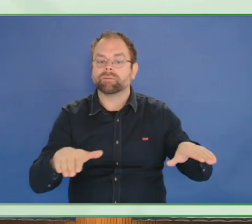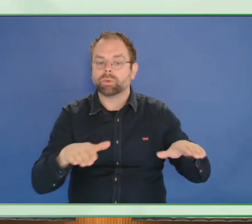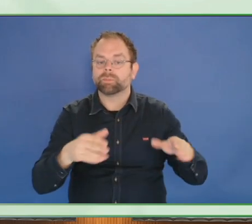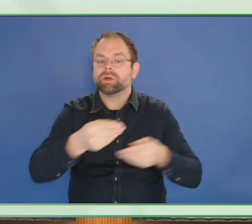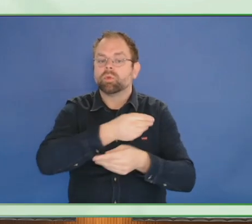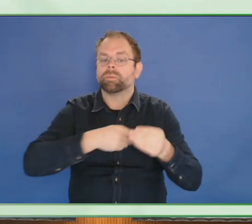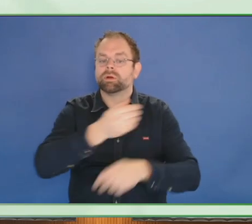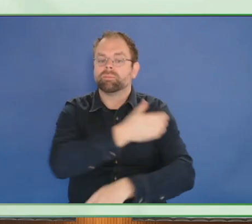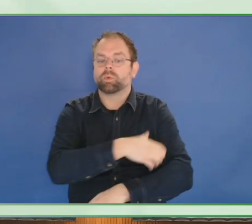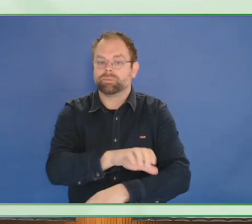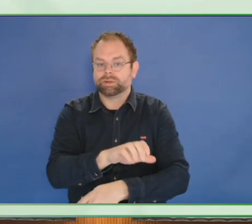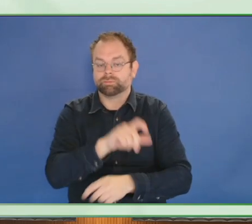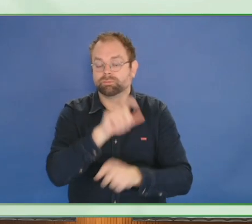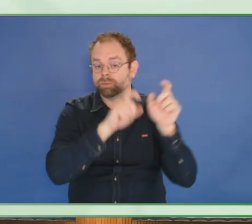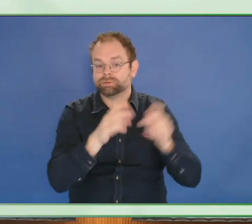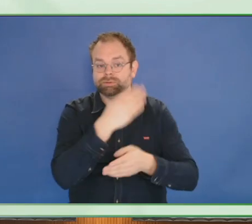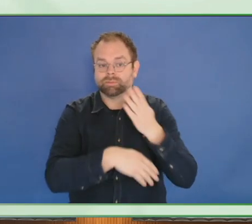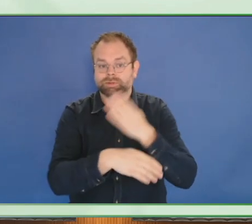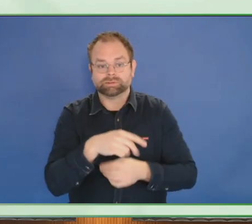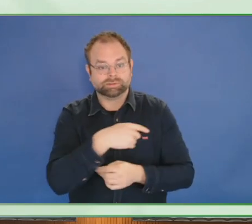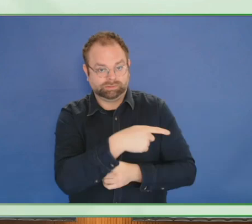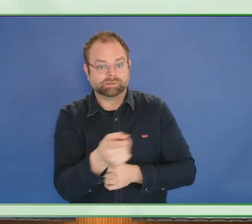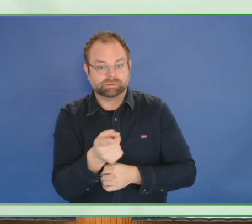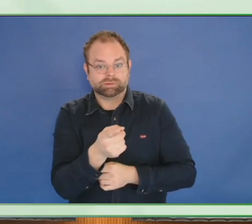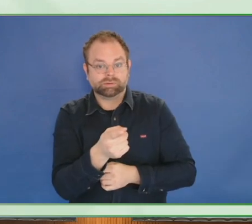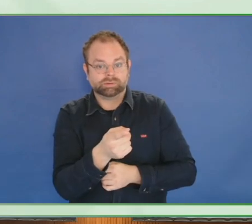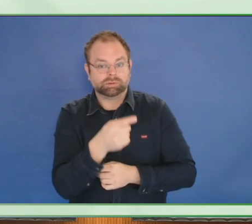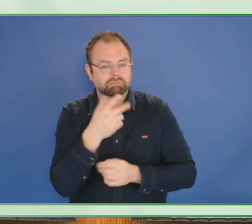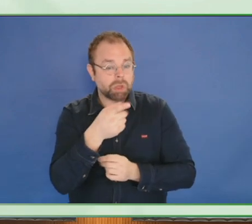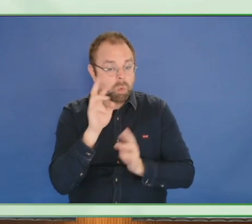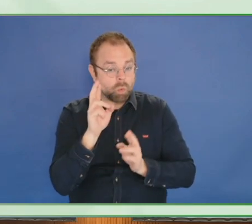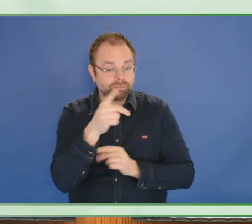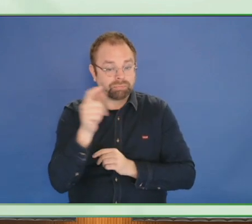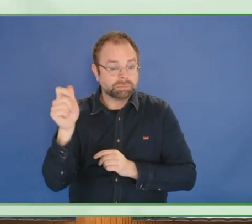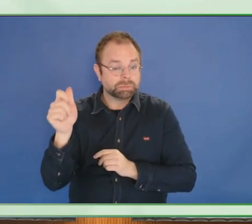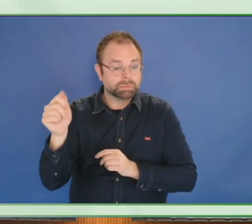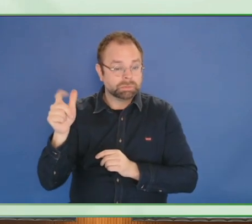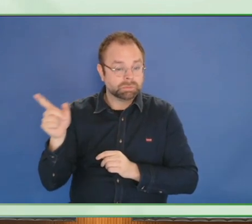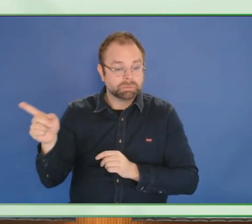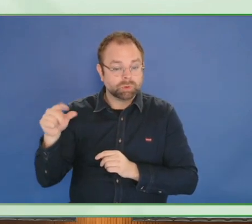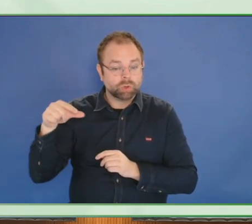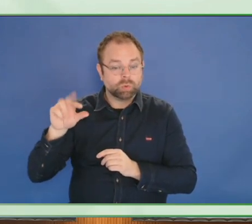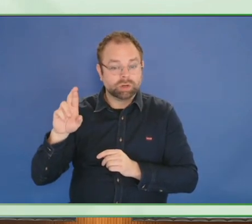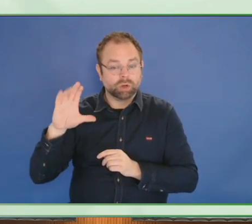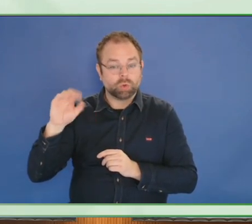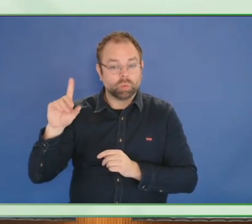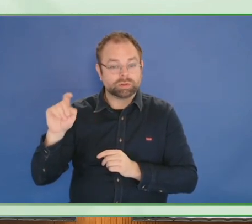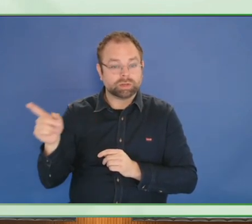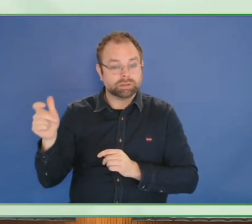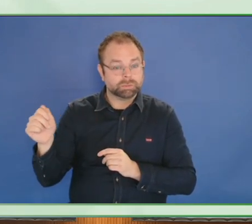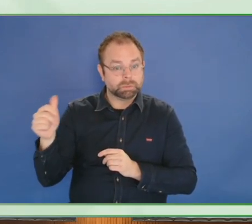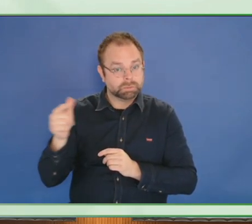programs, and financial resources. You also can go to the platform through